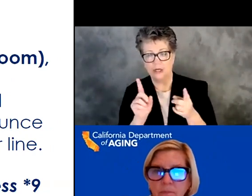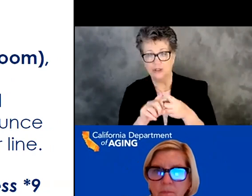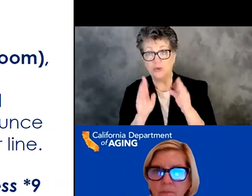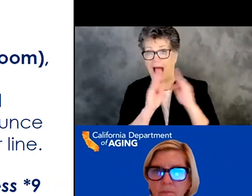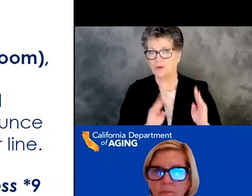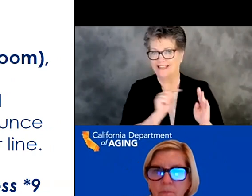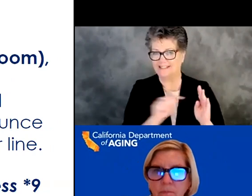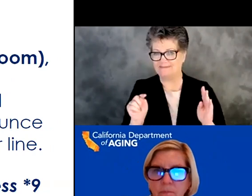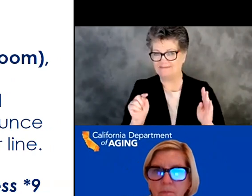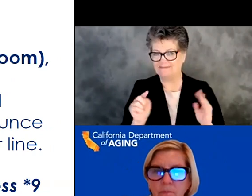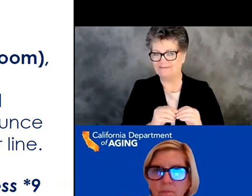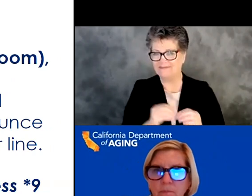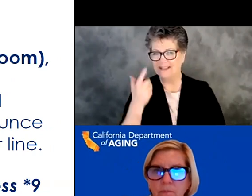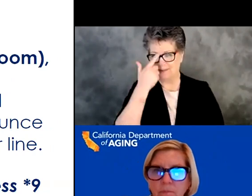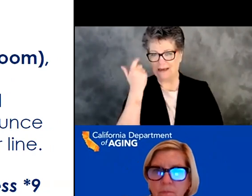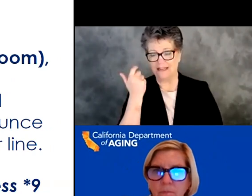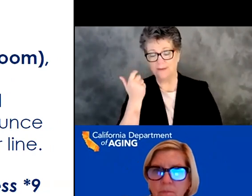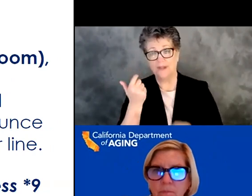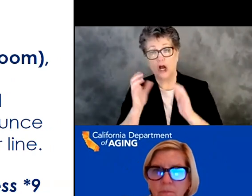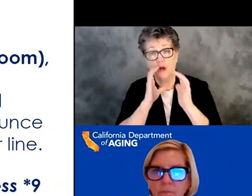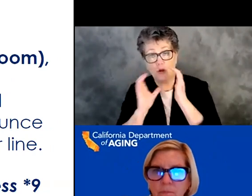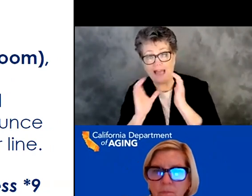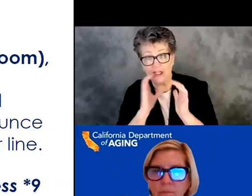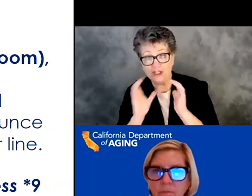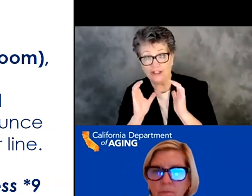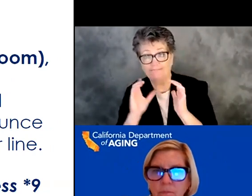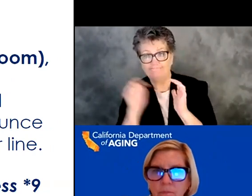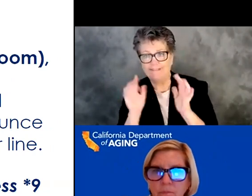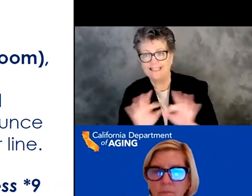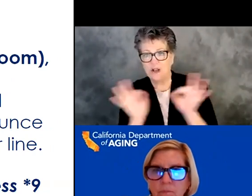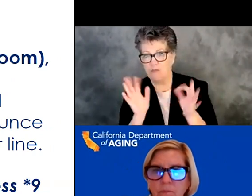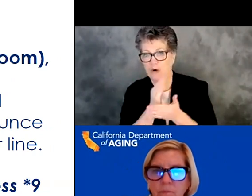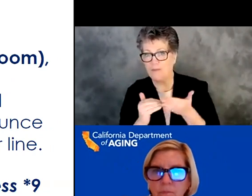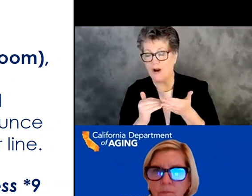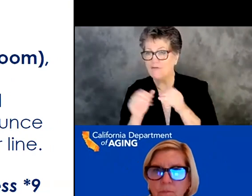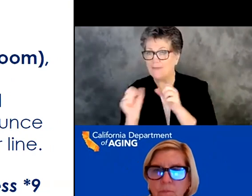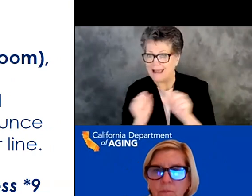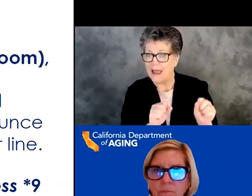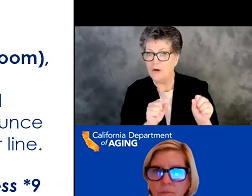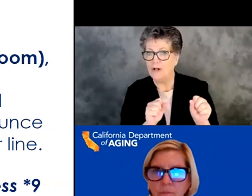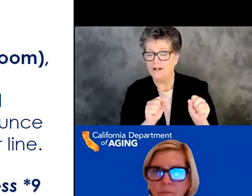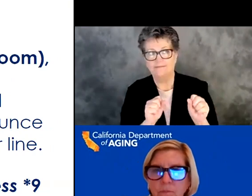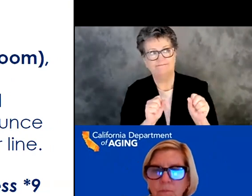housing, because communication is an important part of being able to